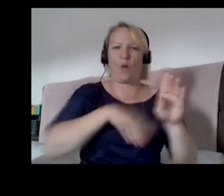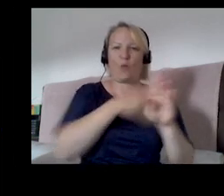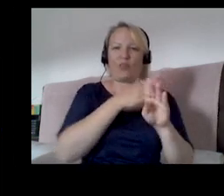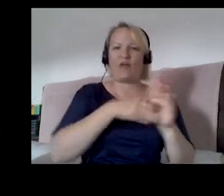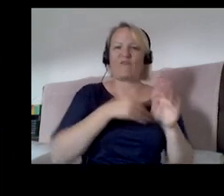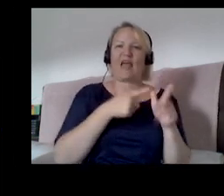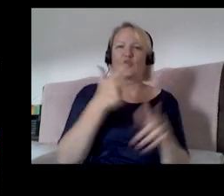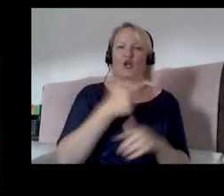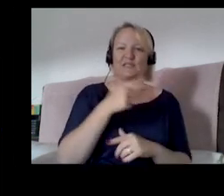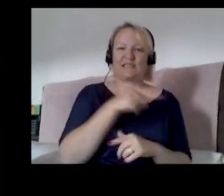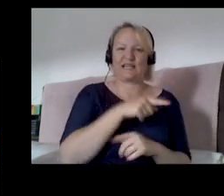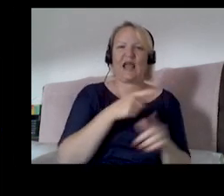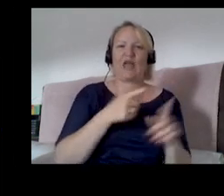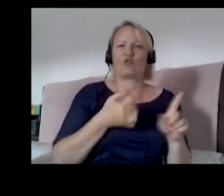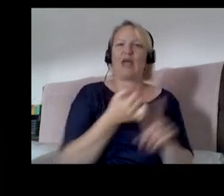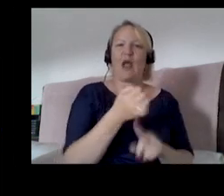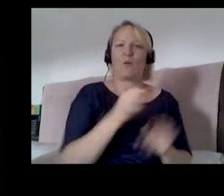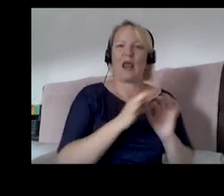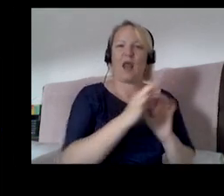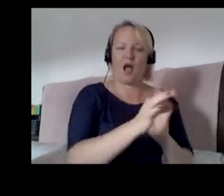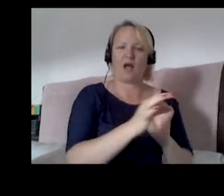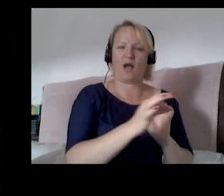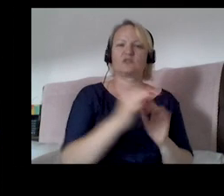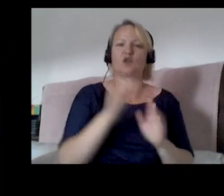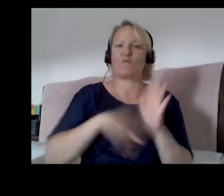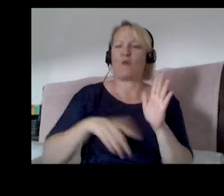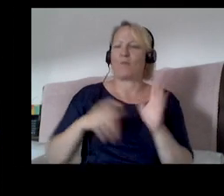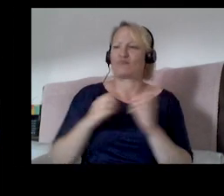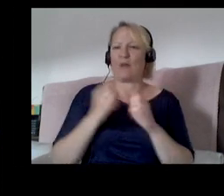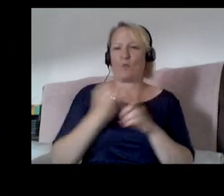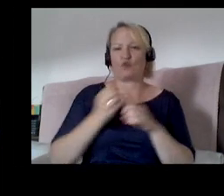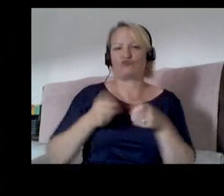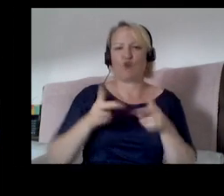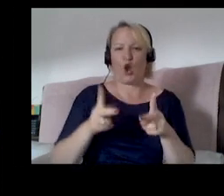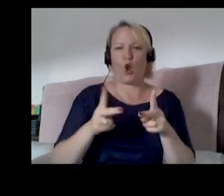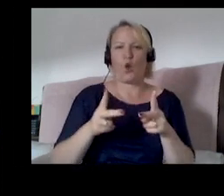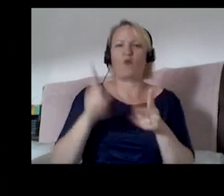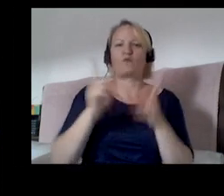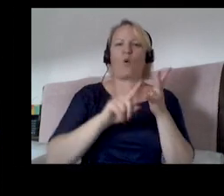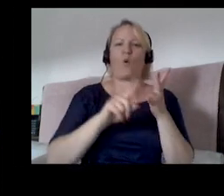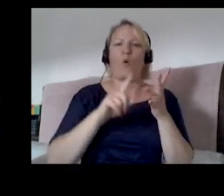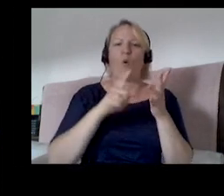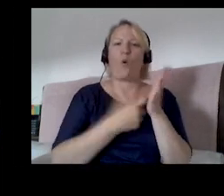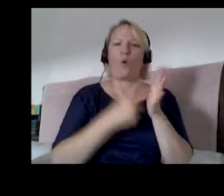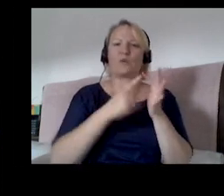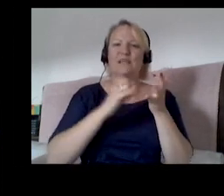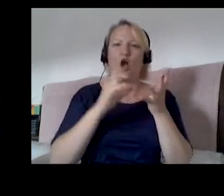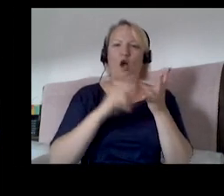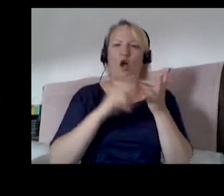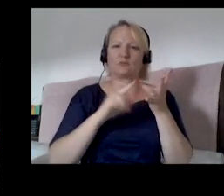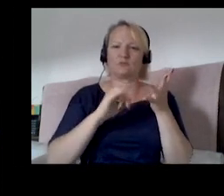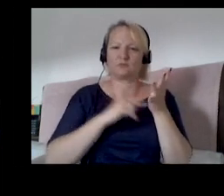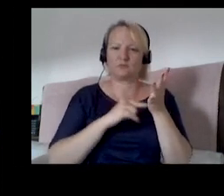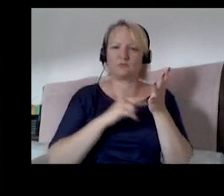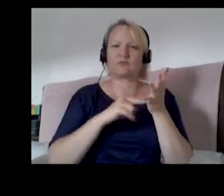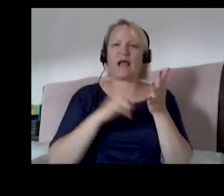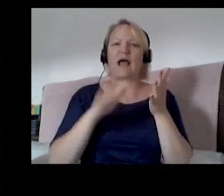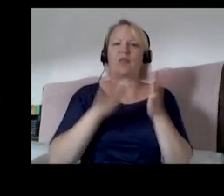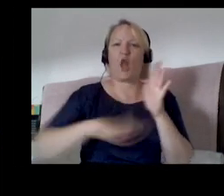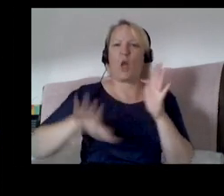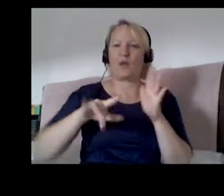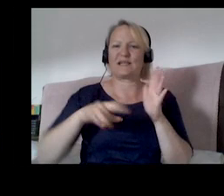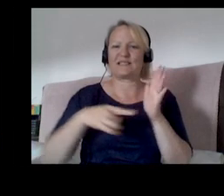works south of the A13 towards the Tilbury Loop railway line. Access would be from Brentwood Road between the Orsick